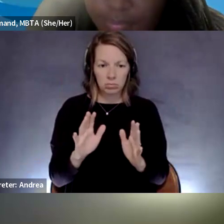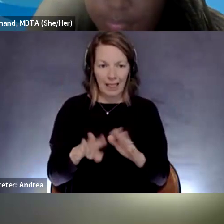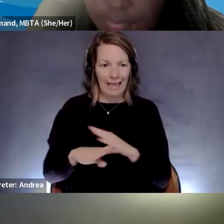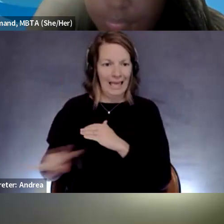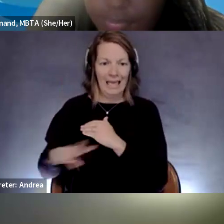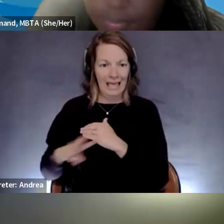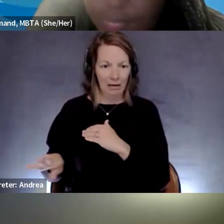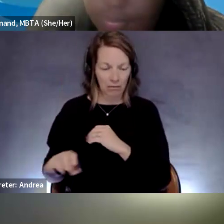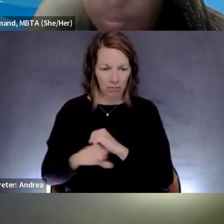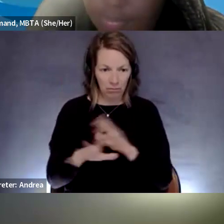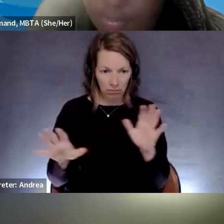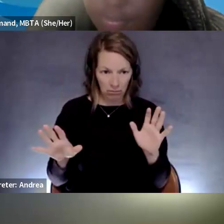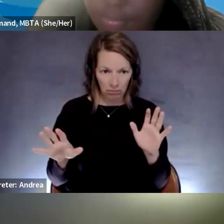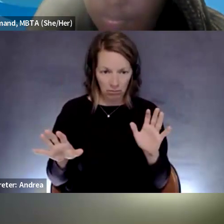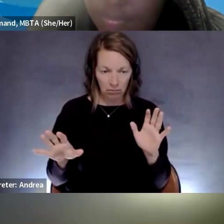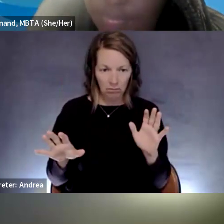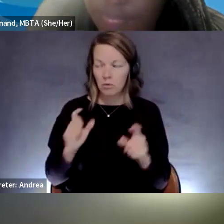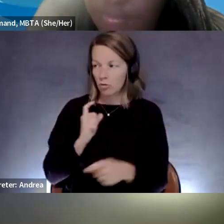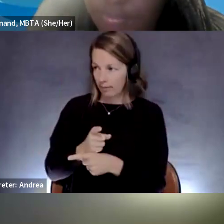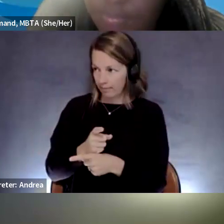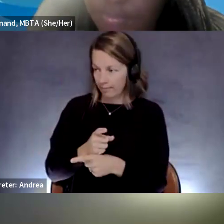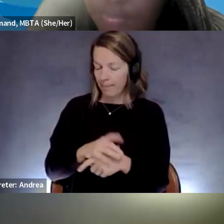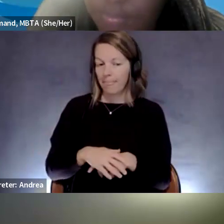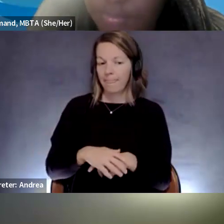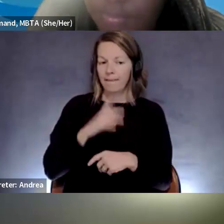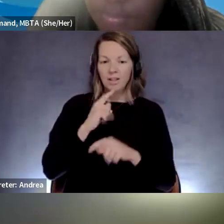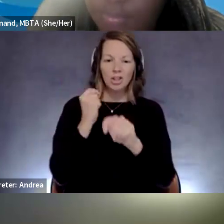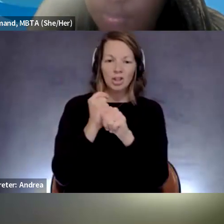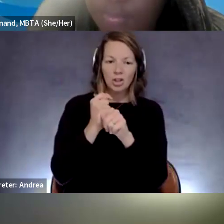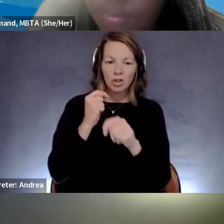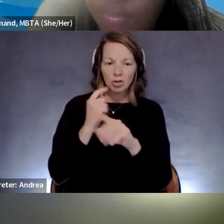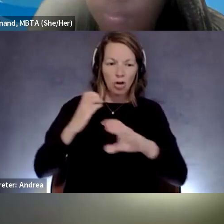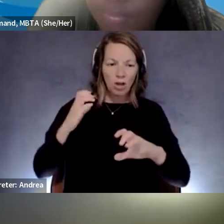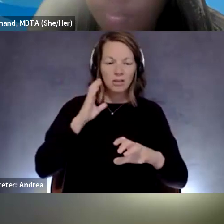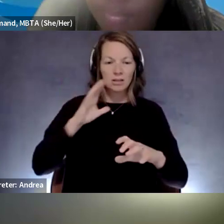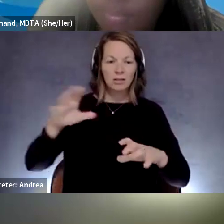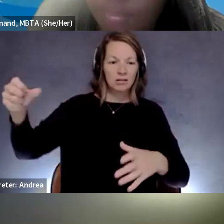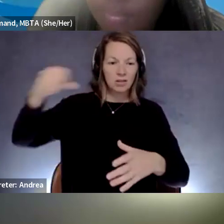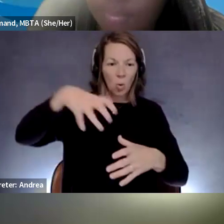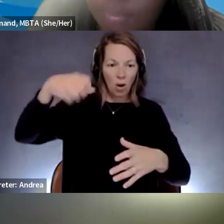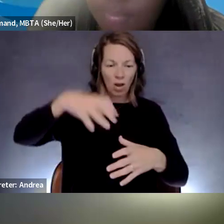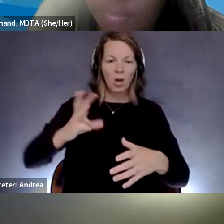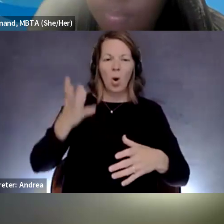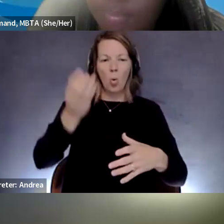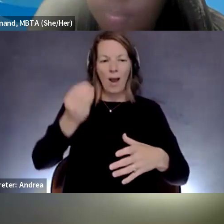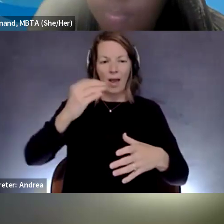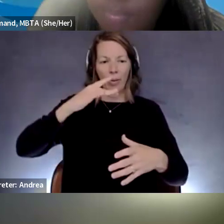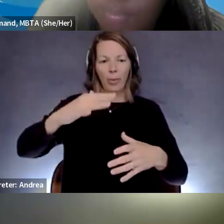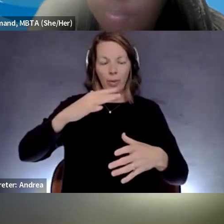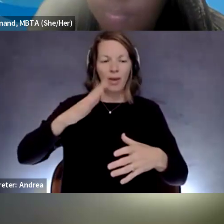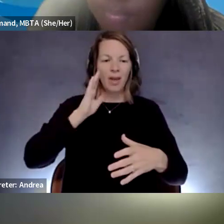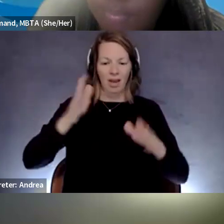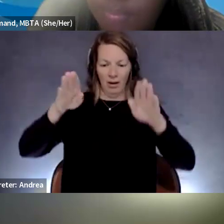leaking or anything. That's right. Yeah, and the trucks that the soil will be moist when they're taking it out, and the trucks will be